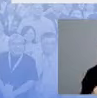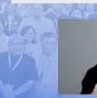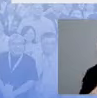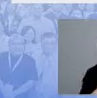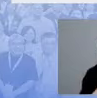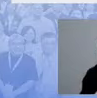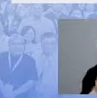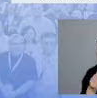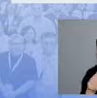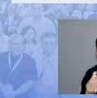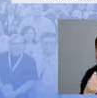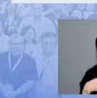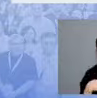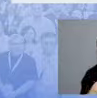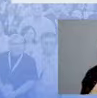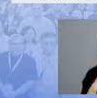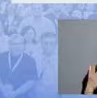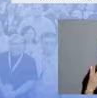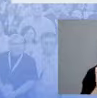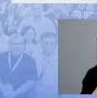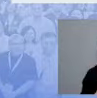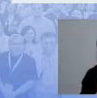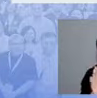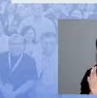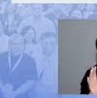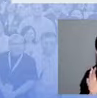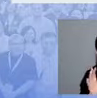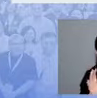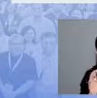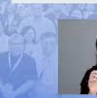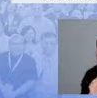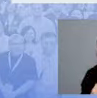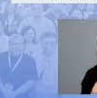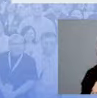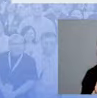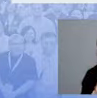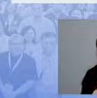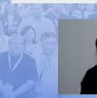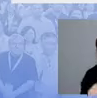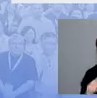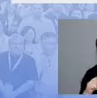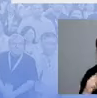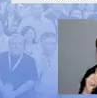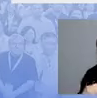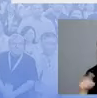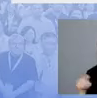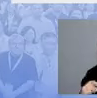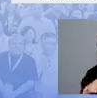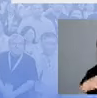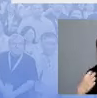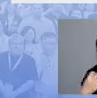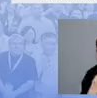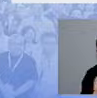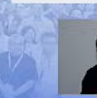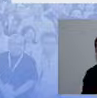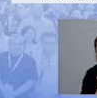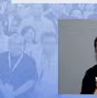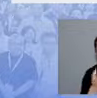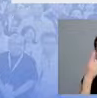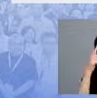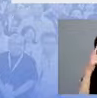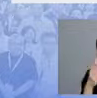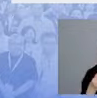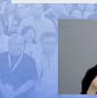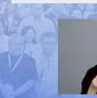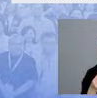actually one kind of model that actually can be taken up as a multi-sectoral, multi-stakeholder initiative for solution to the